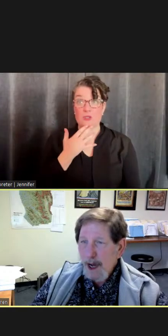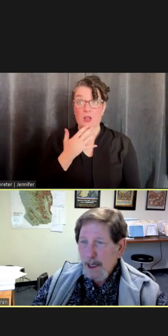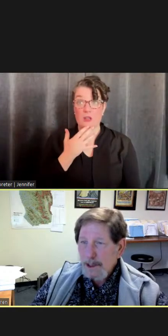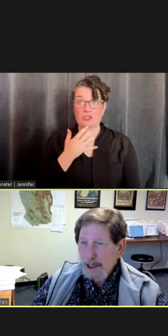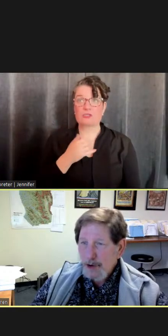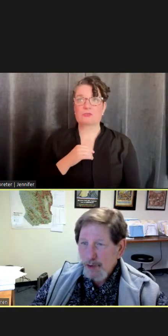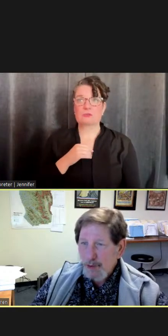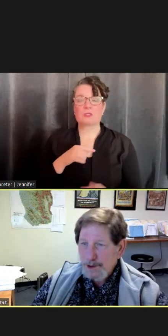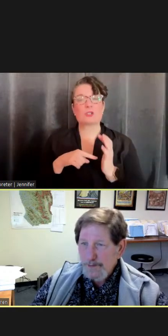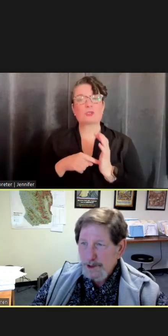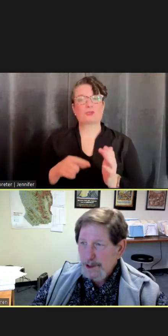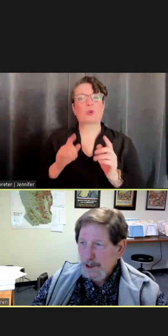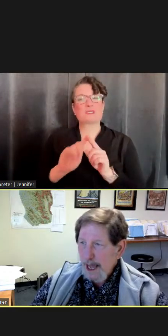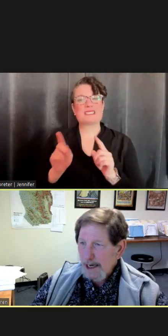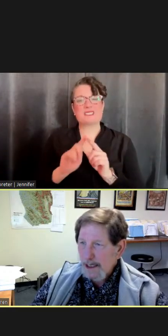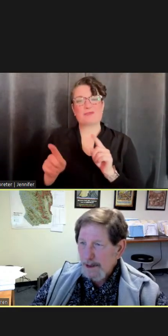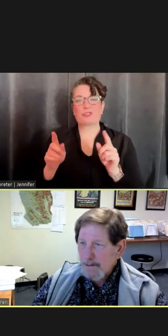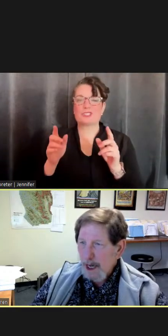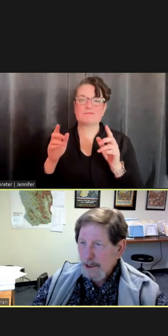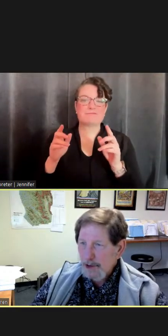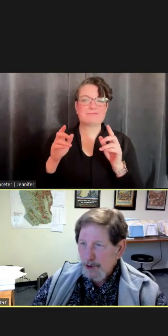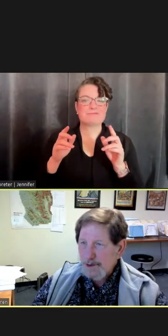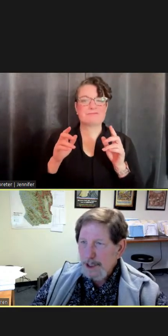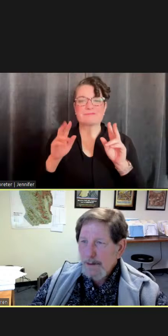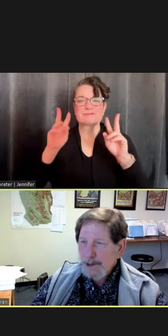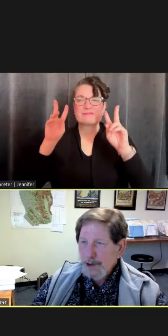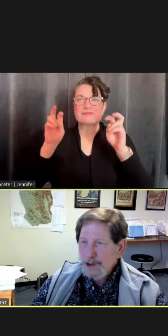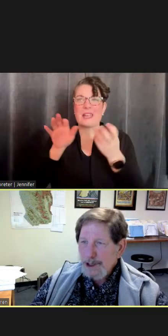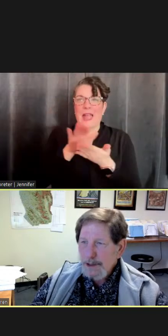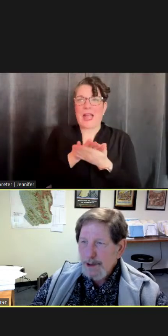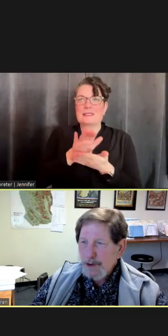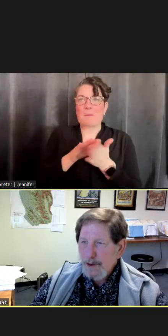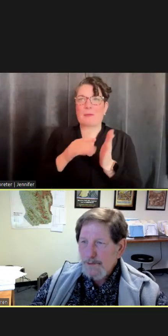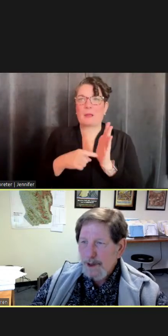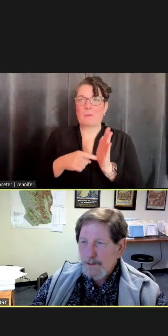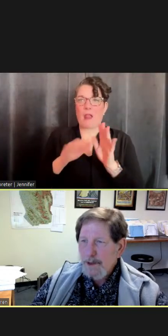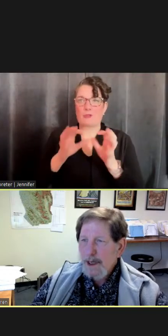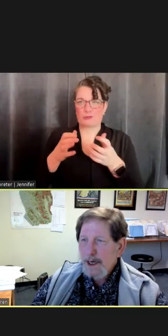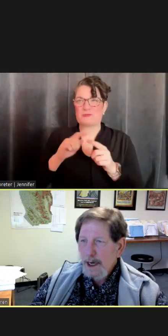different modeling groups, different academic modeling groups. But you can see in